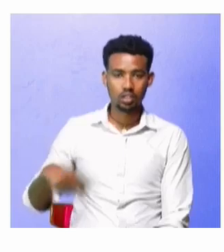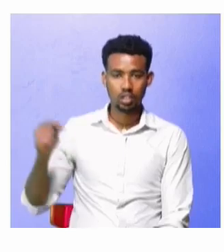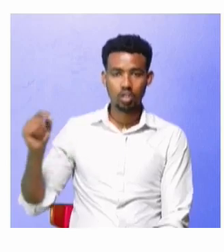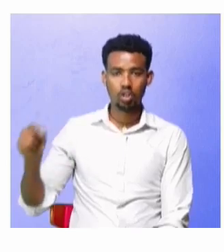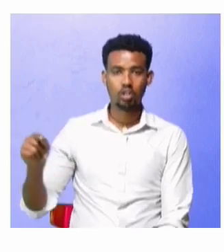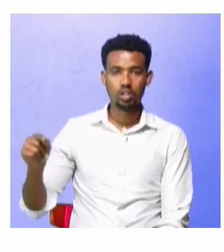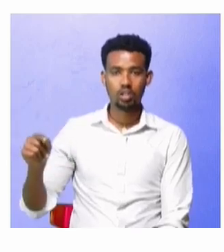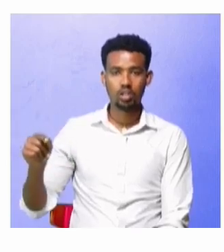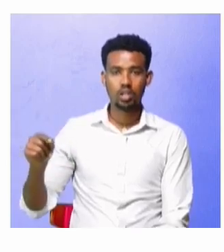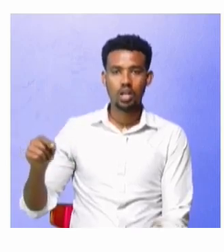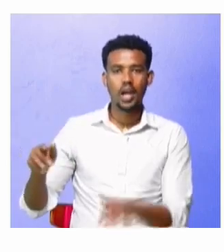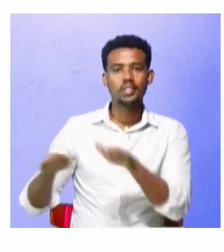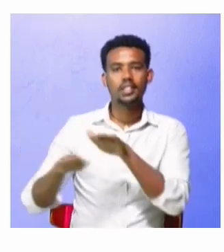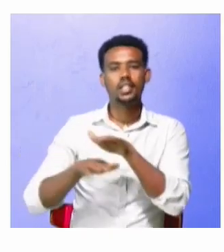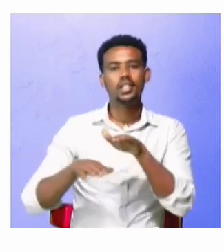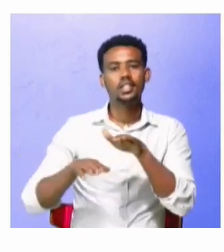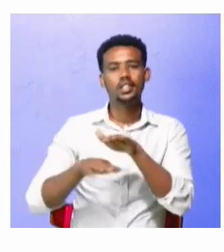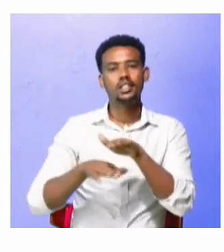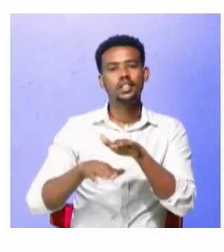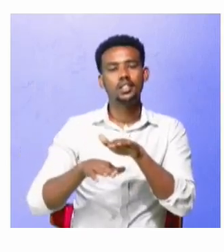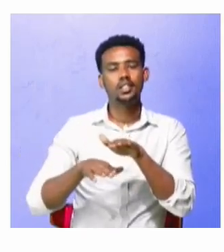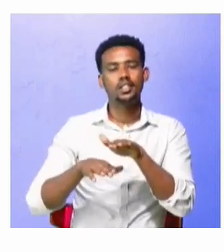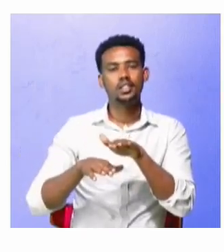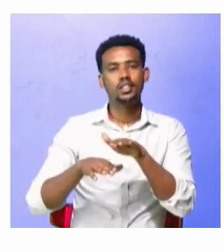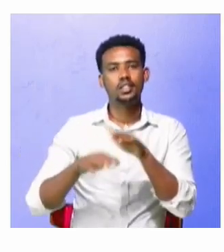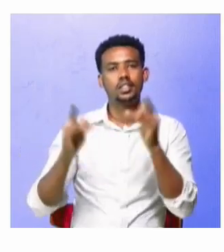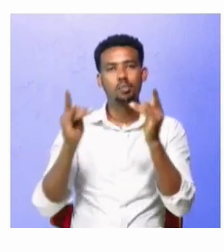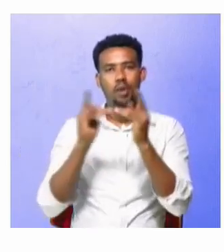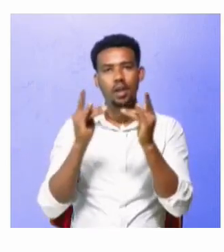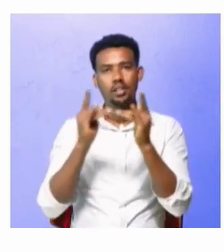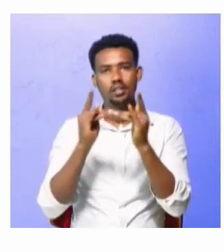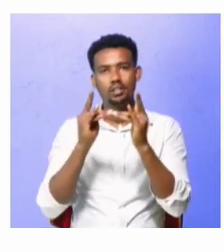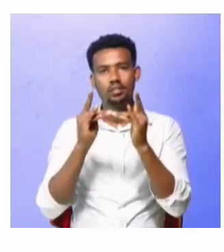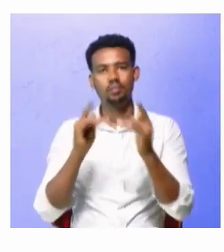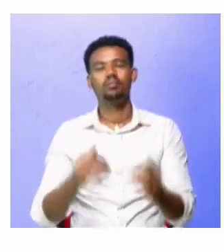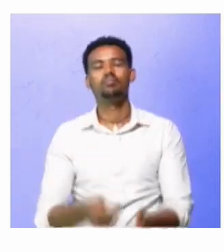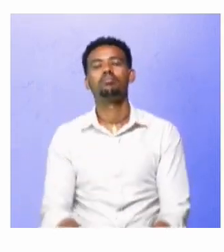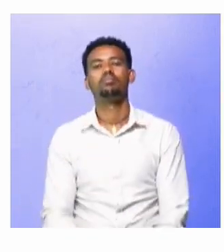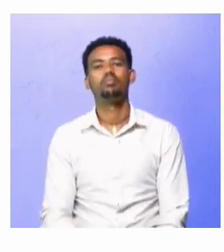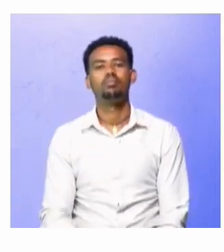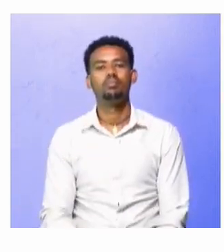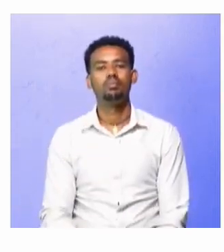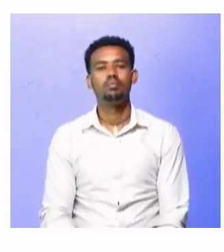is under the bed.